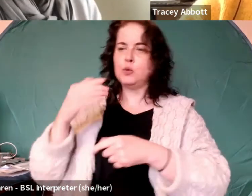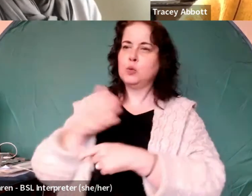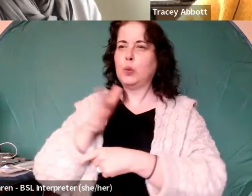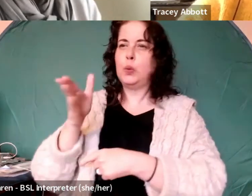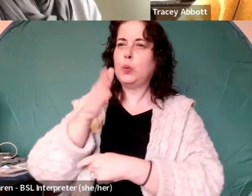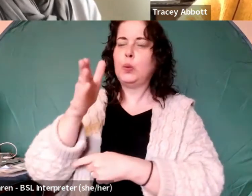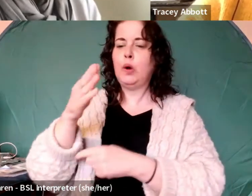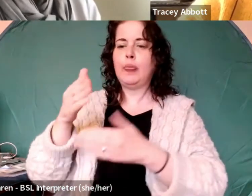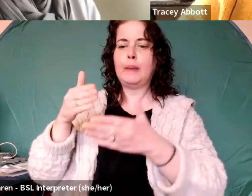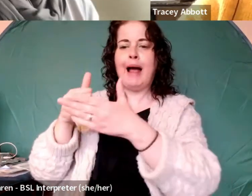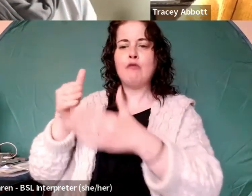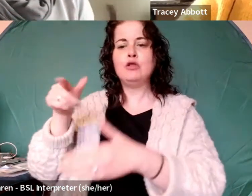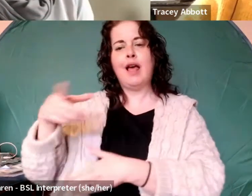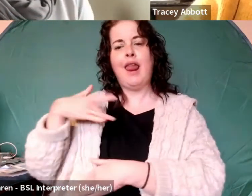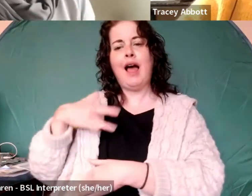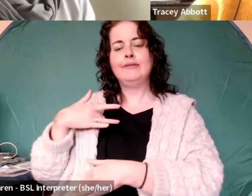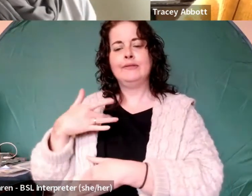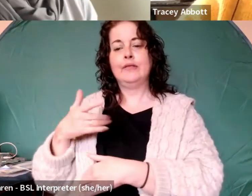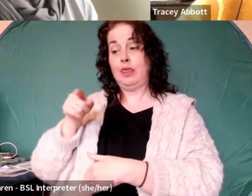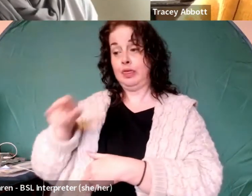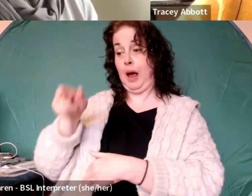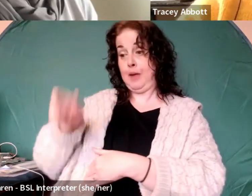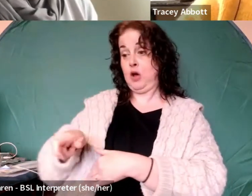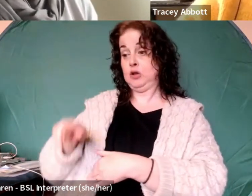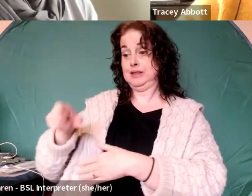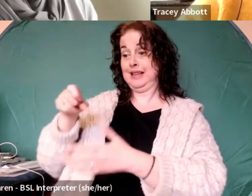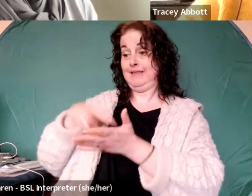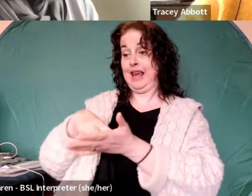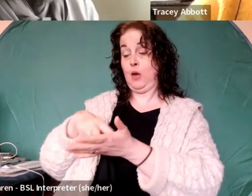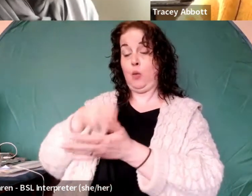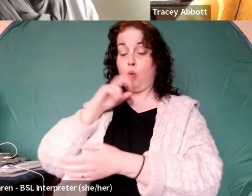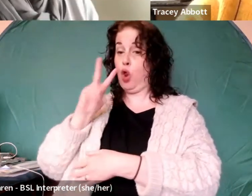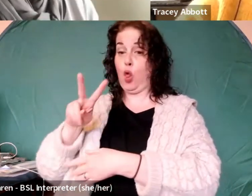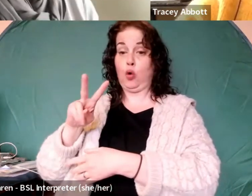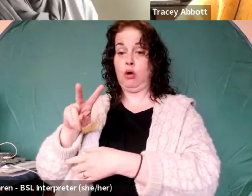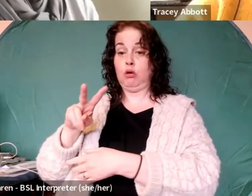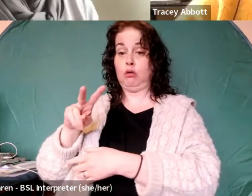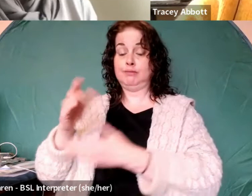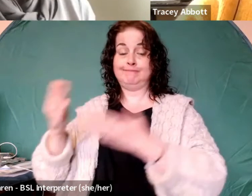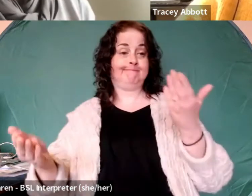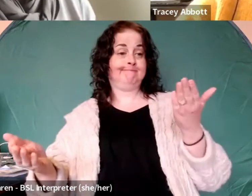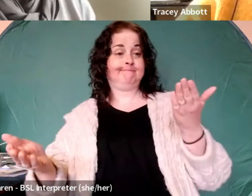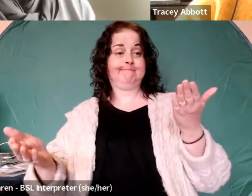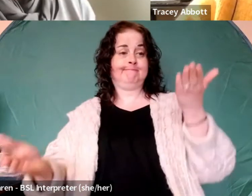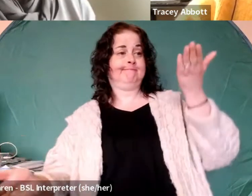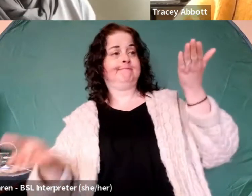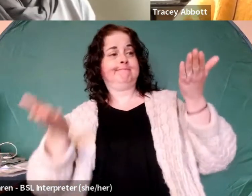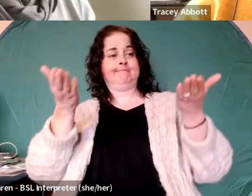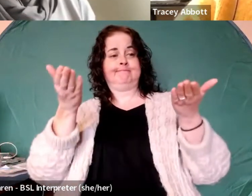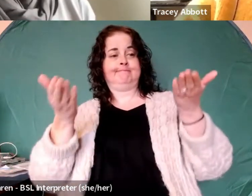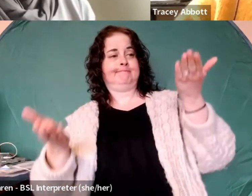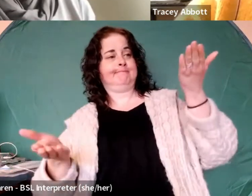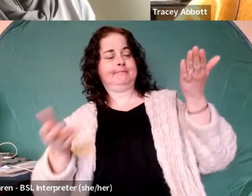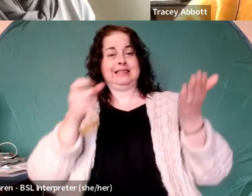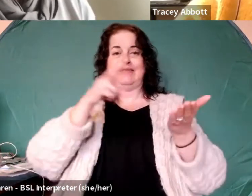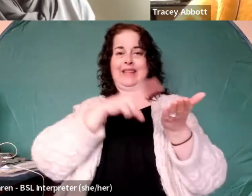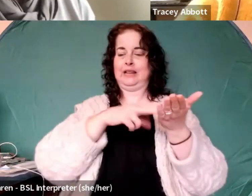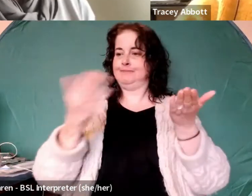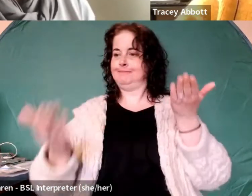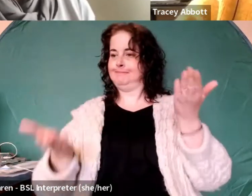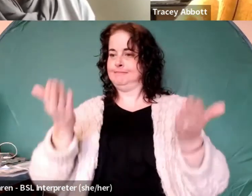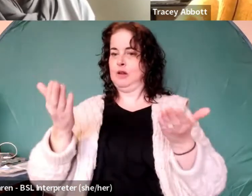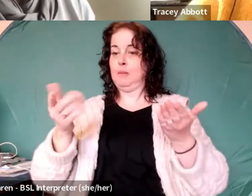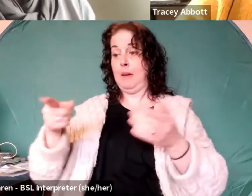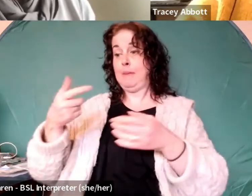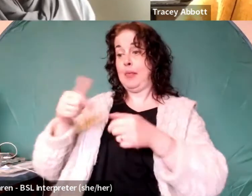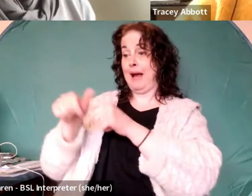all the barriers that they've faced. That person's CV will not look anywhere near as impressive as the first candidate's, but they may well be the best person